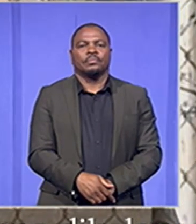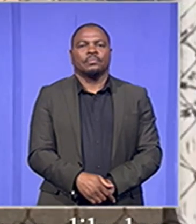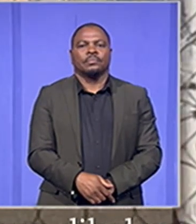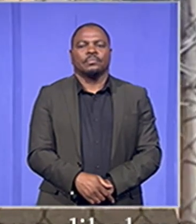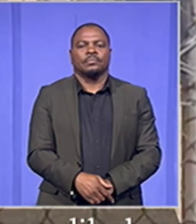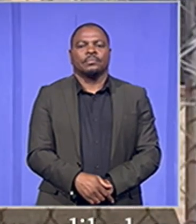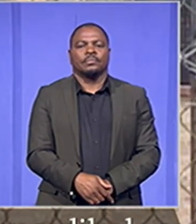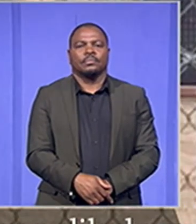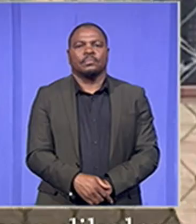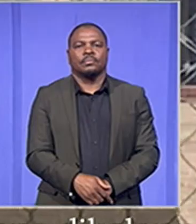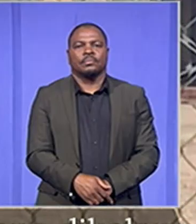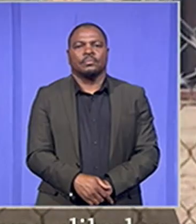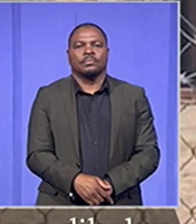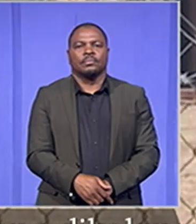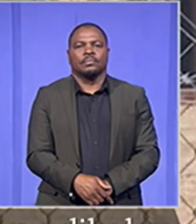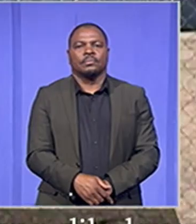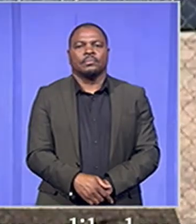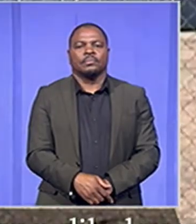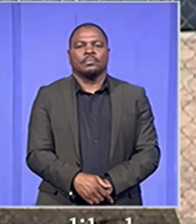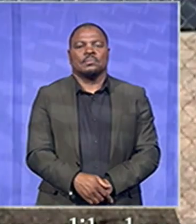SABC News Mahikeng.